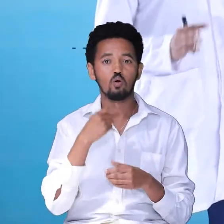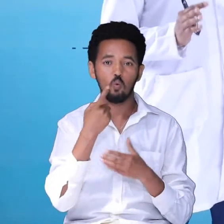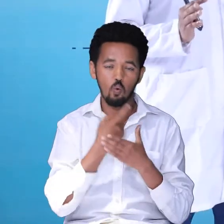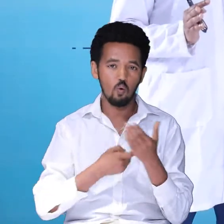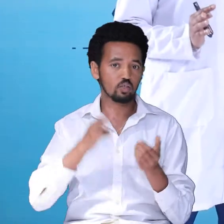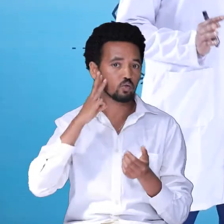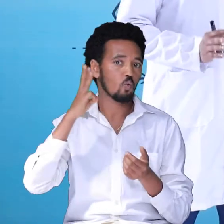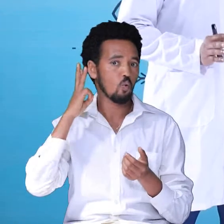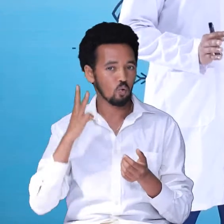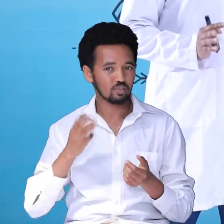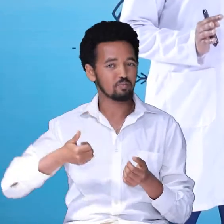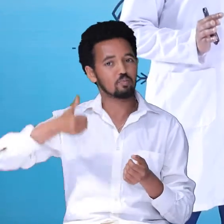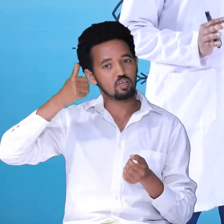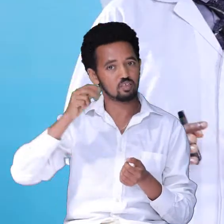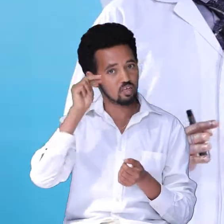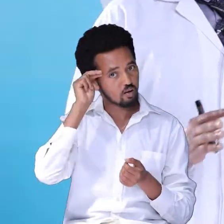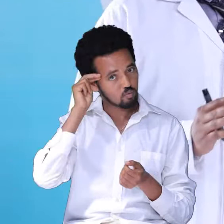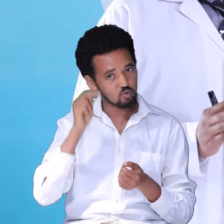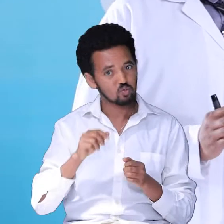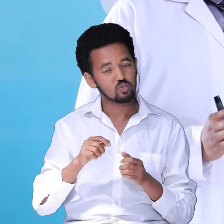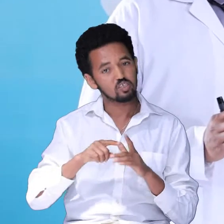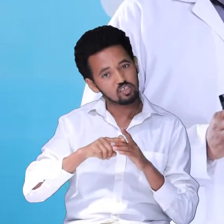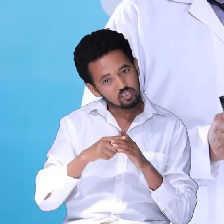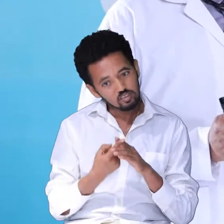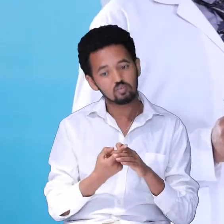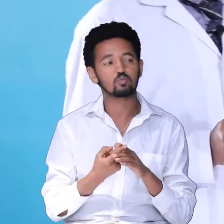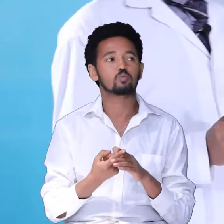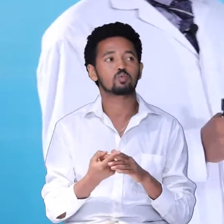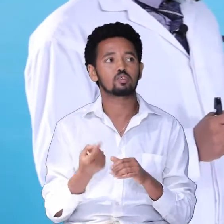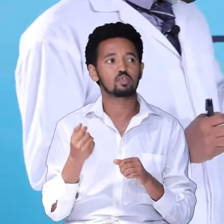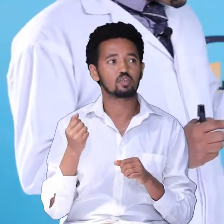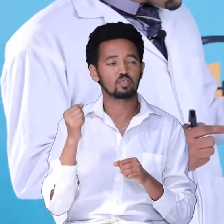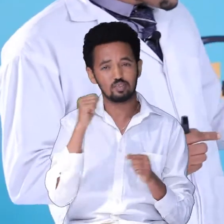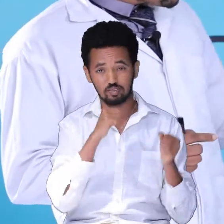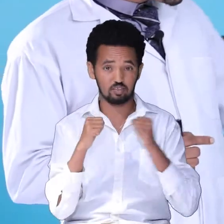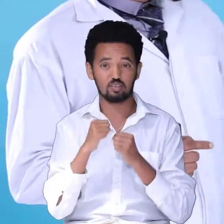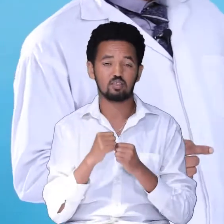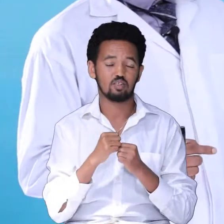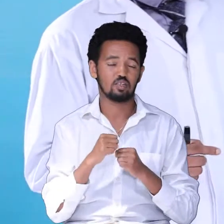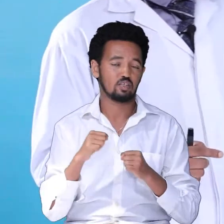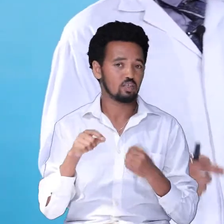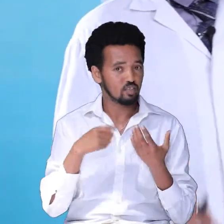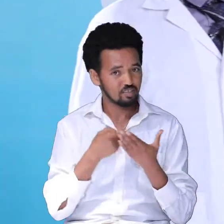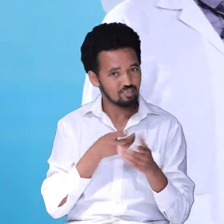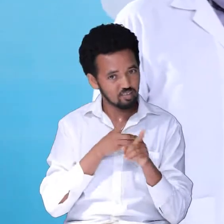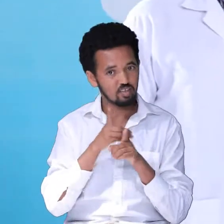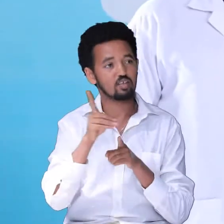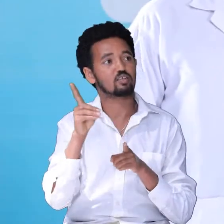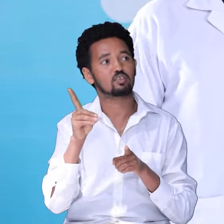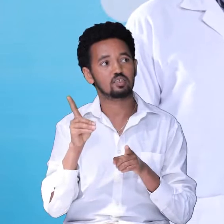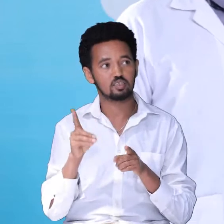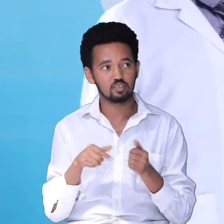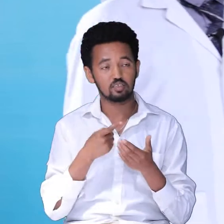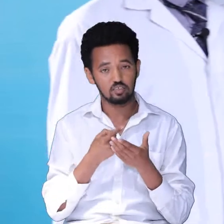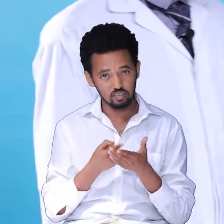the measure of Napoleon to struggle Great Britain at the time? Napoleon persuaded directly in the next best